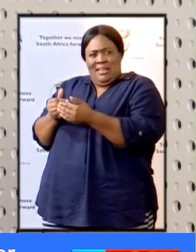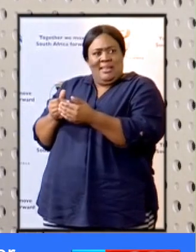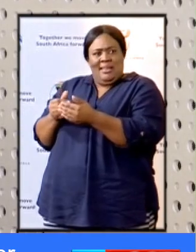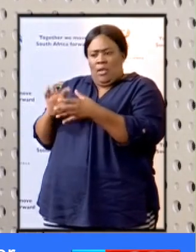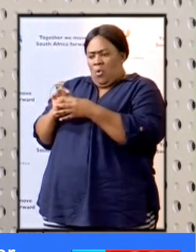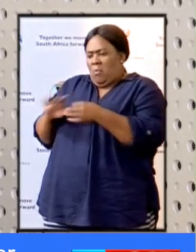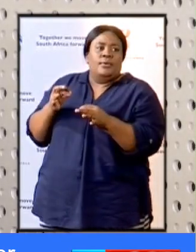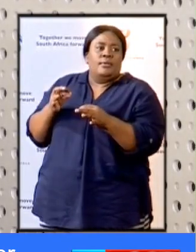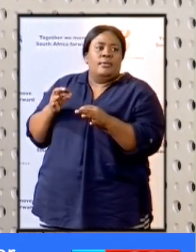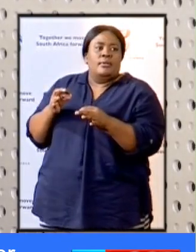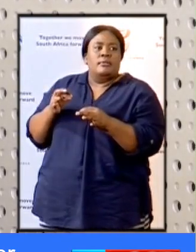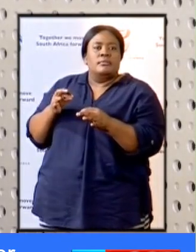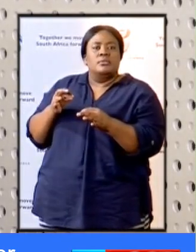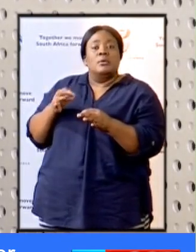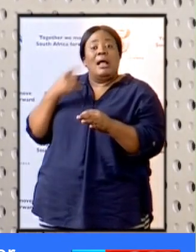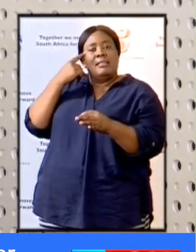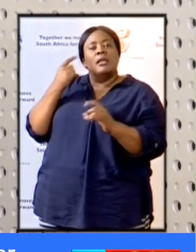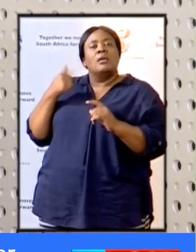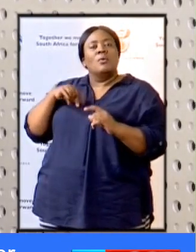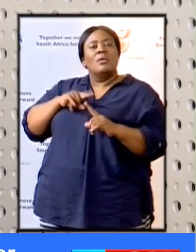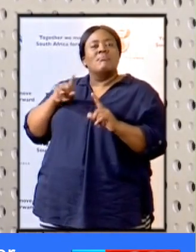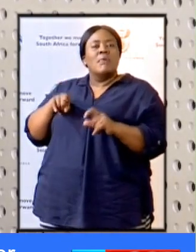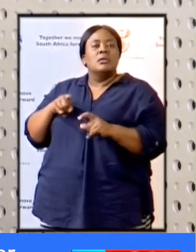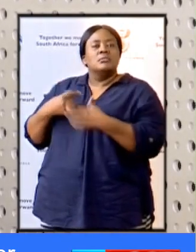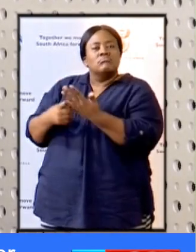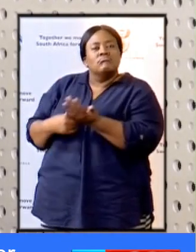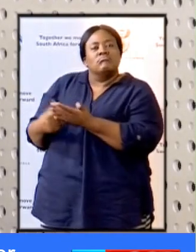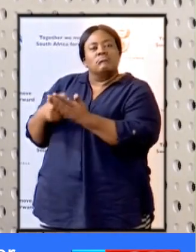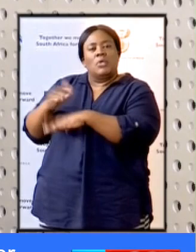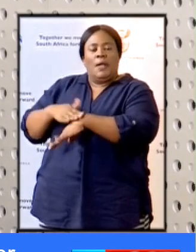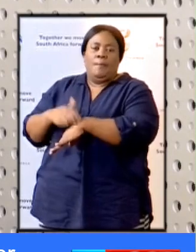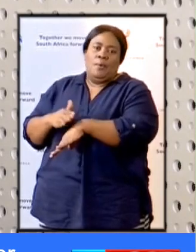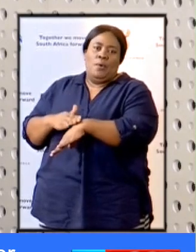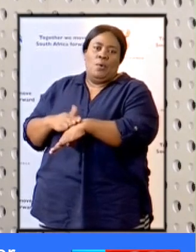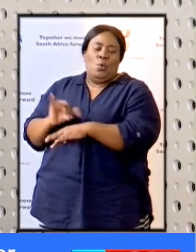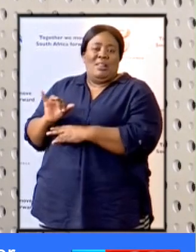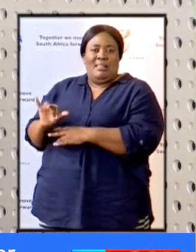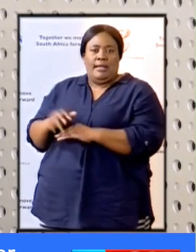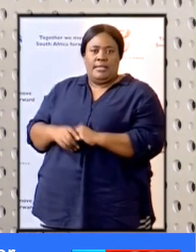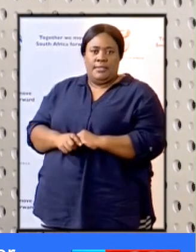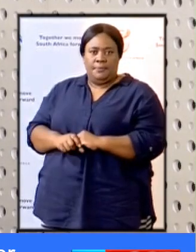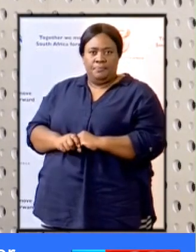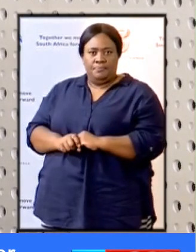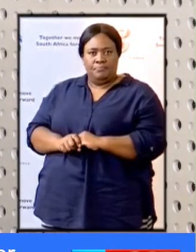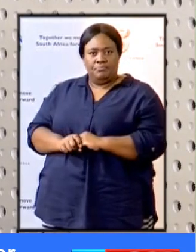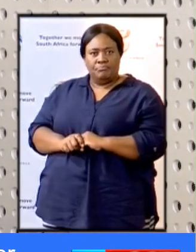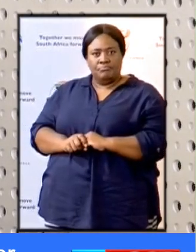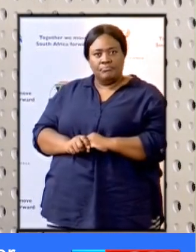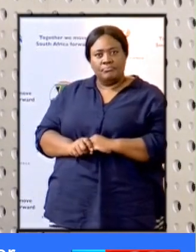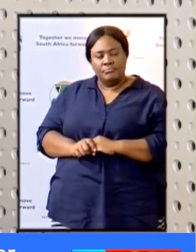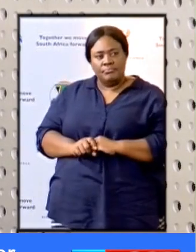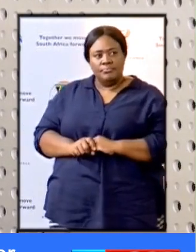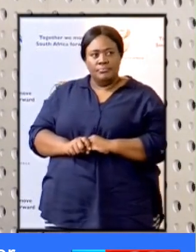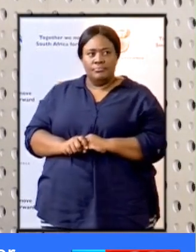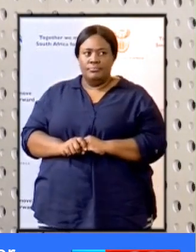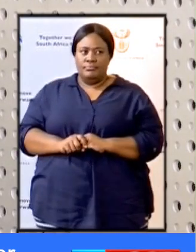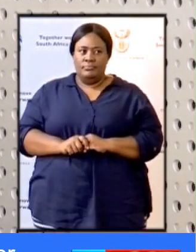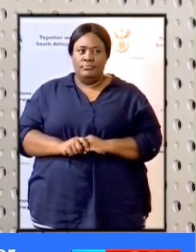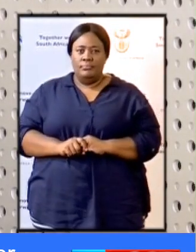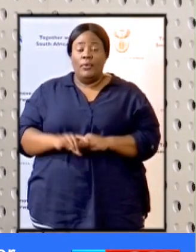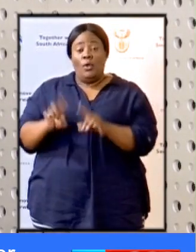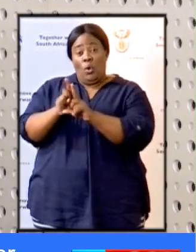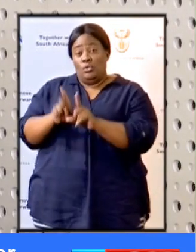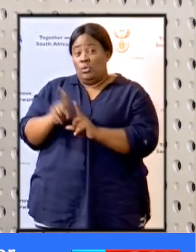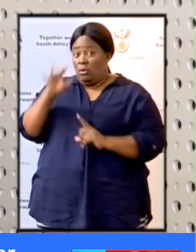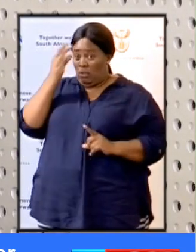come out, and I think it's a matter that, as I say, we have to respond to. Bearing in mind, and